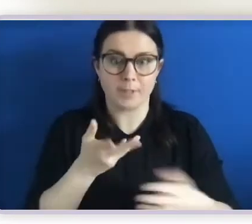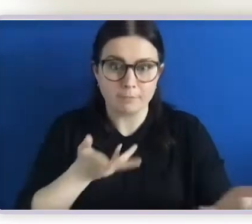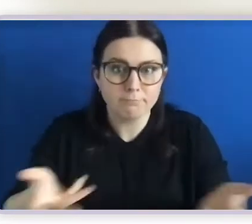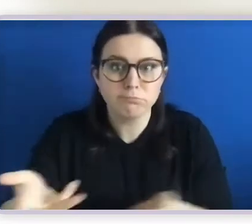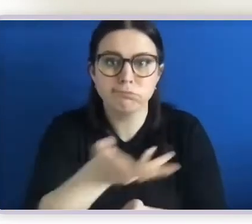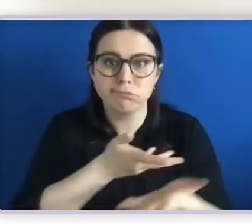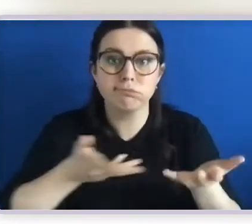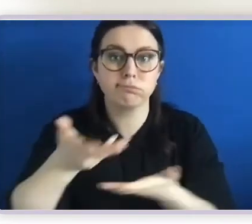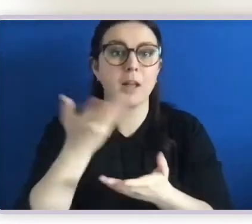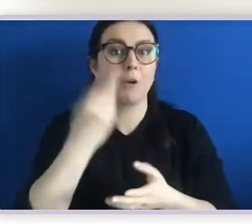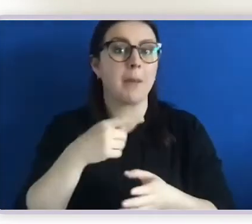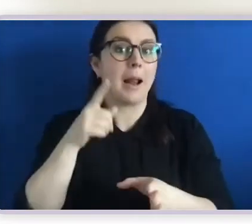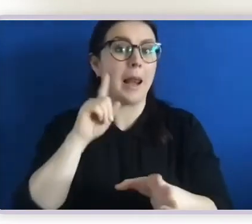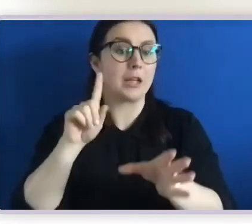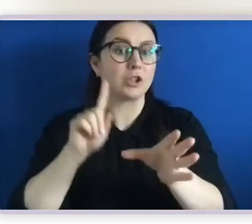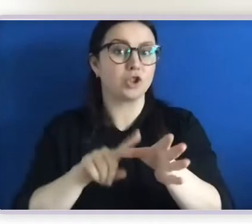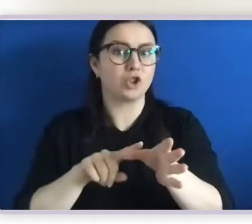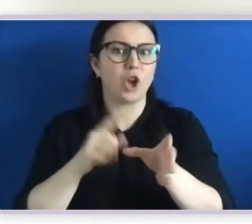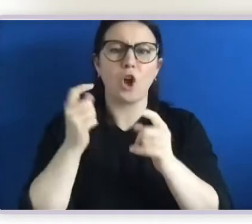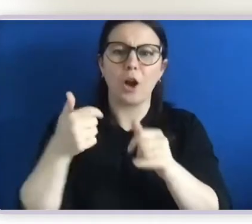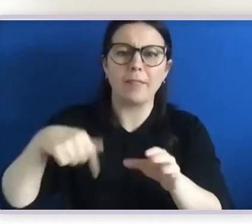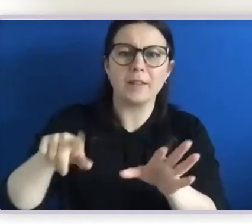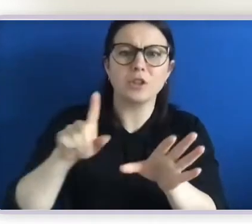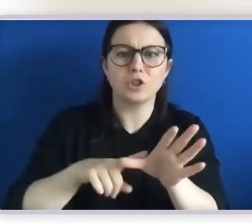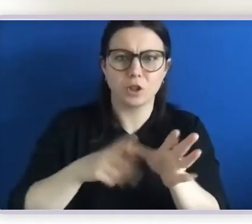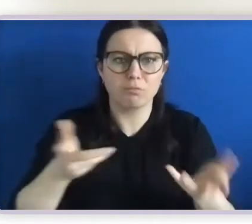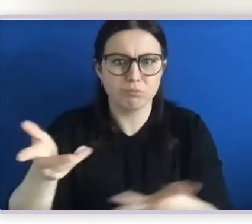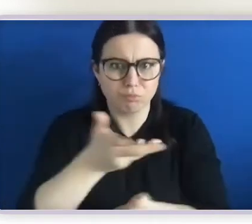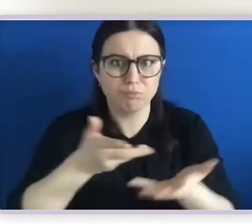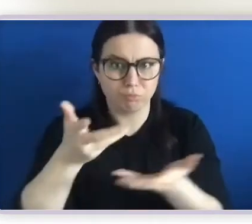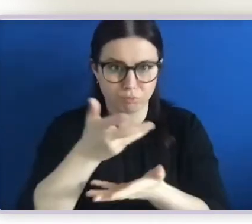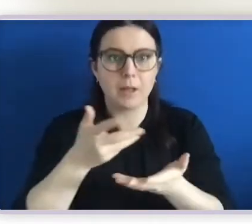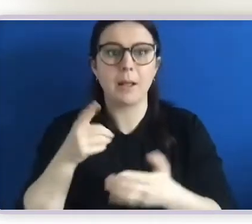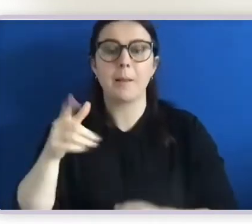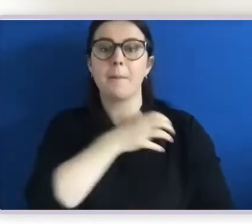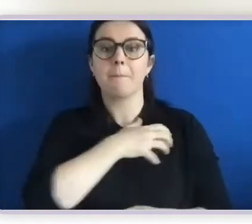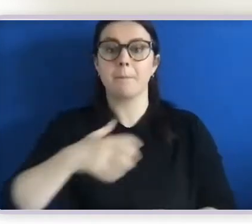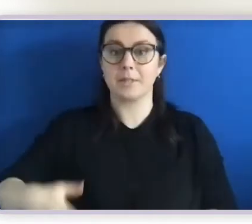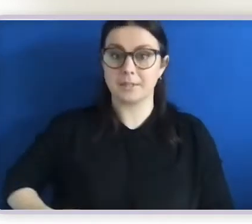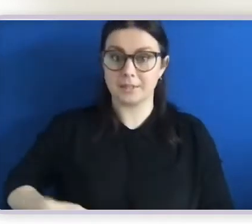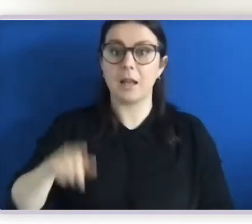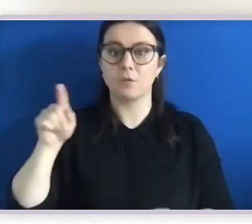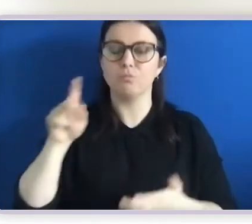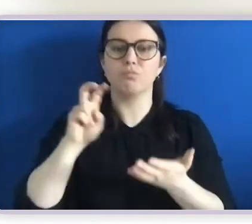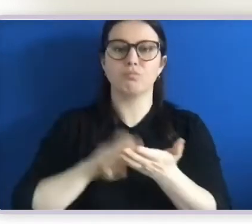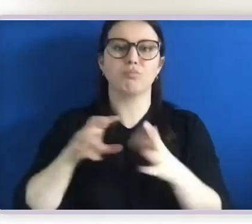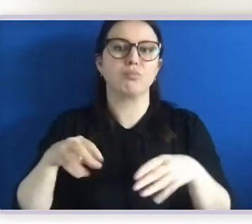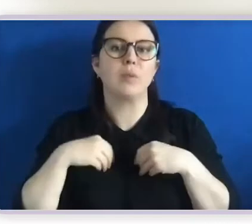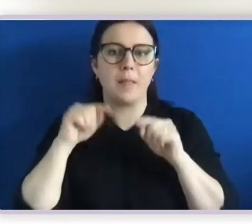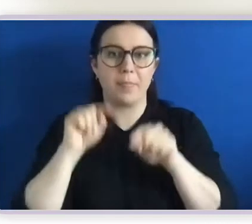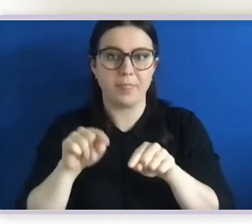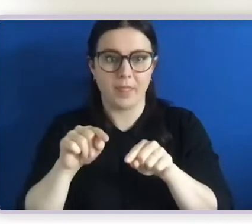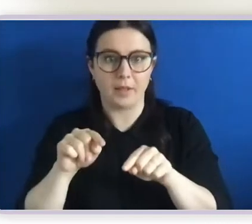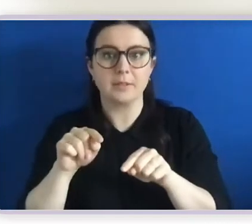end of last year and early this year, and the Minister and Cabinet signed off on that code of conduct earlier this